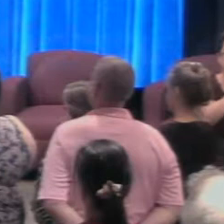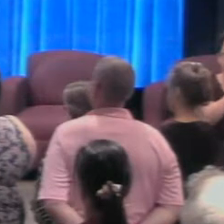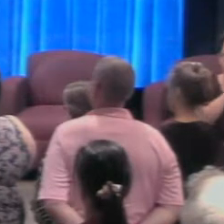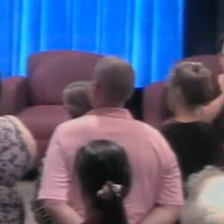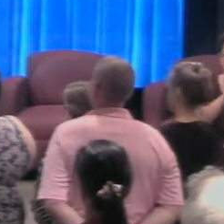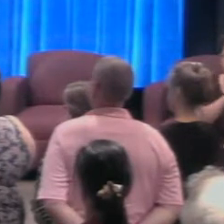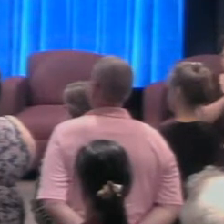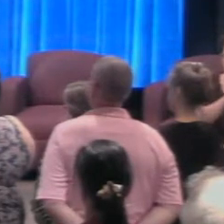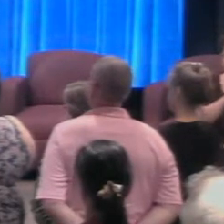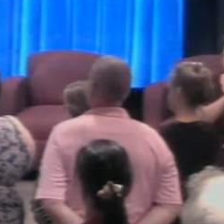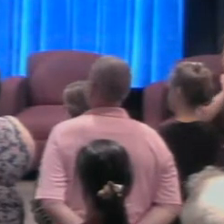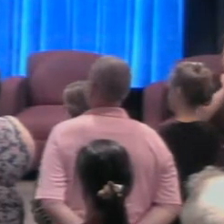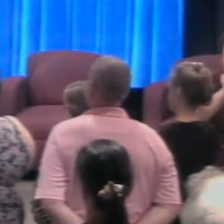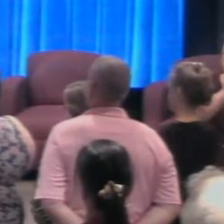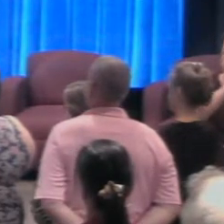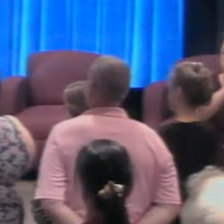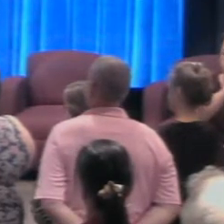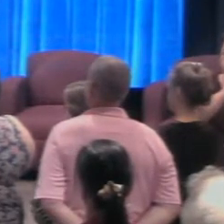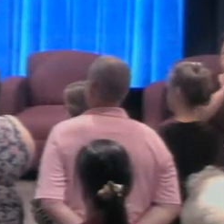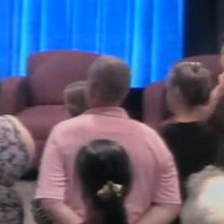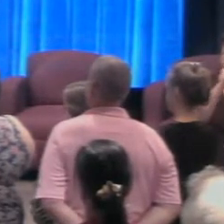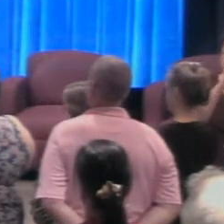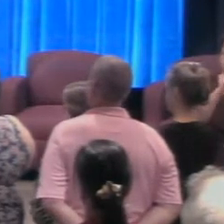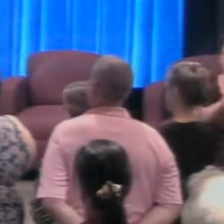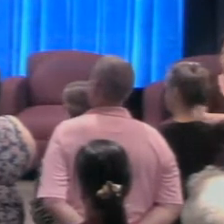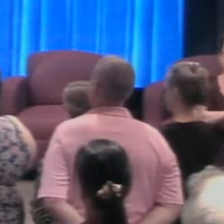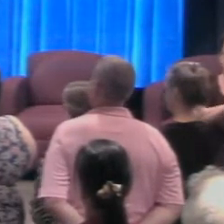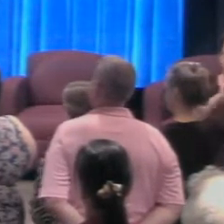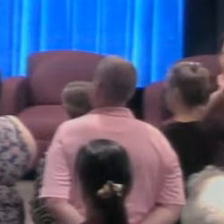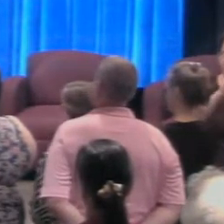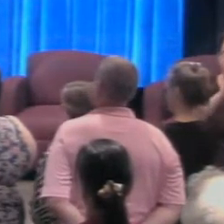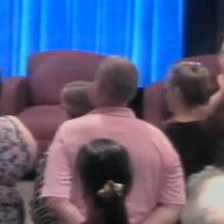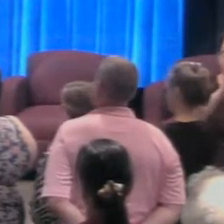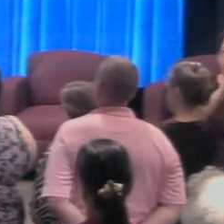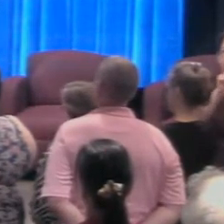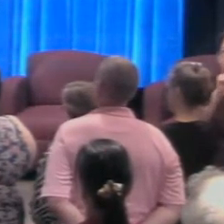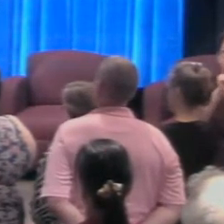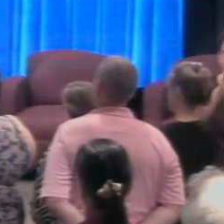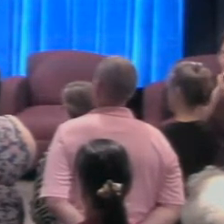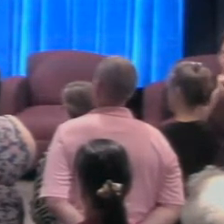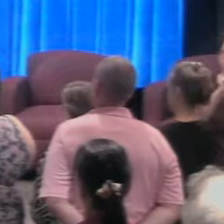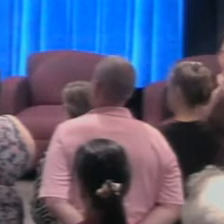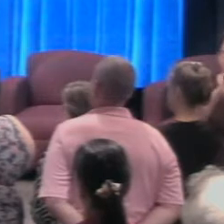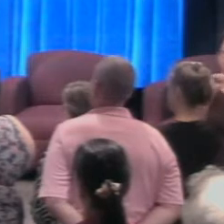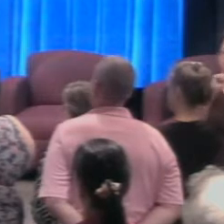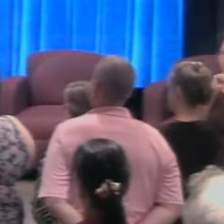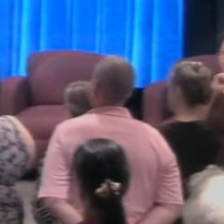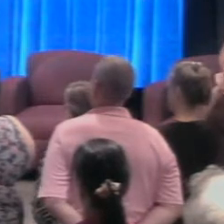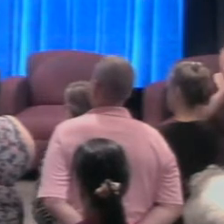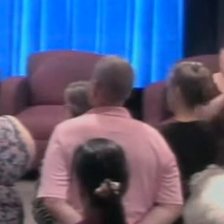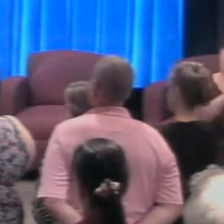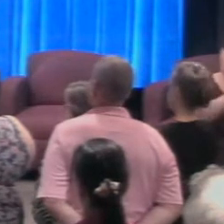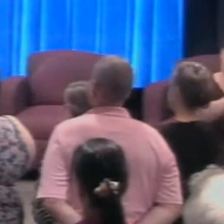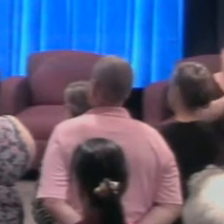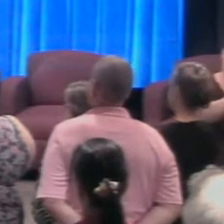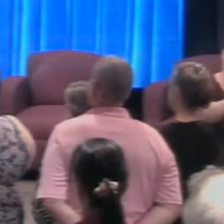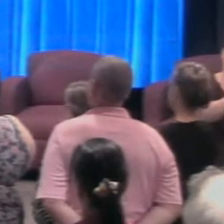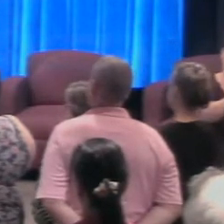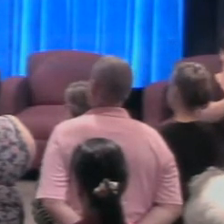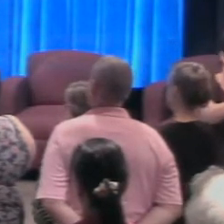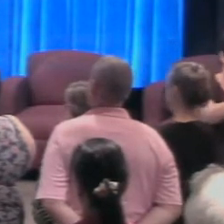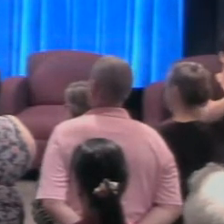30 June 2019, Kathy Wadern, SES, Executive Director, Air Force Lifecycle Management